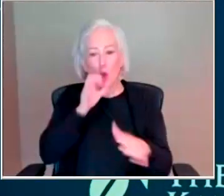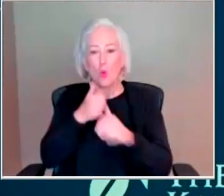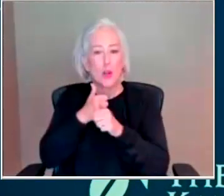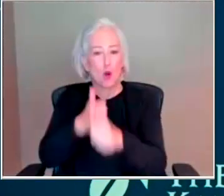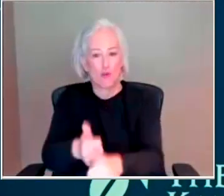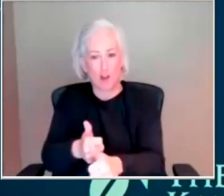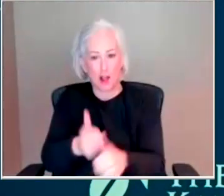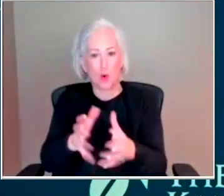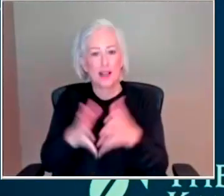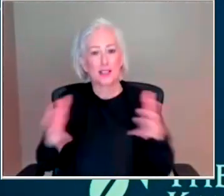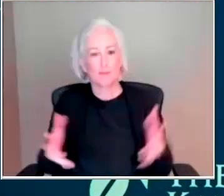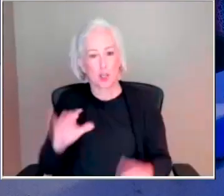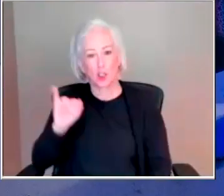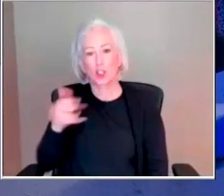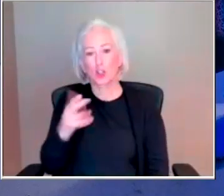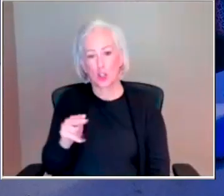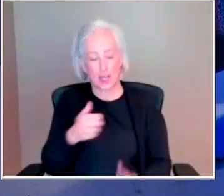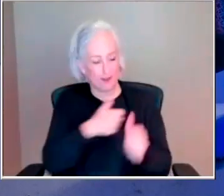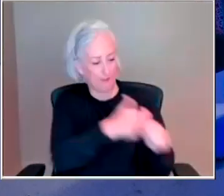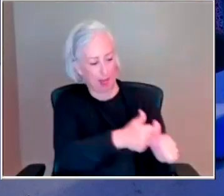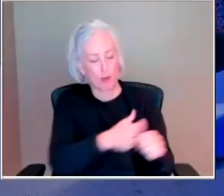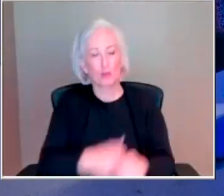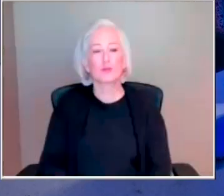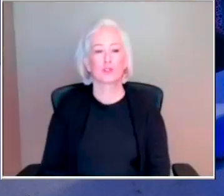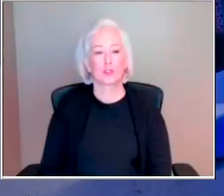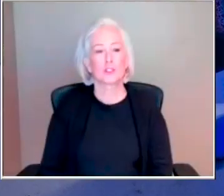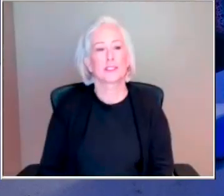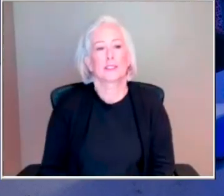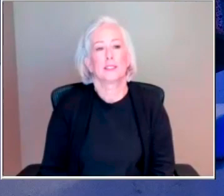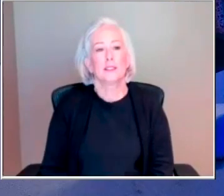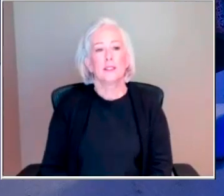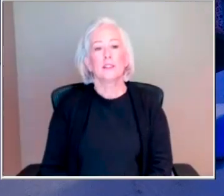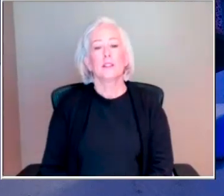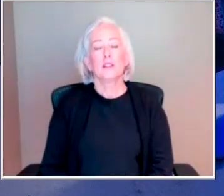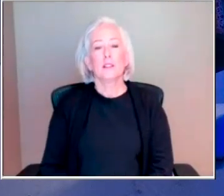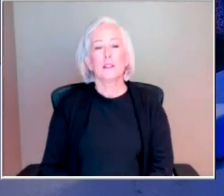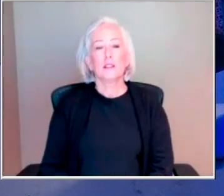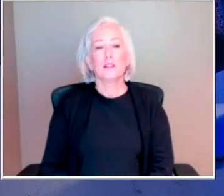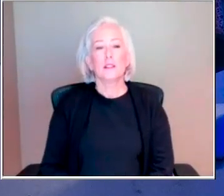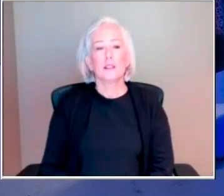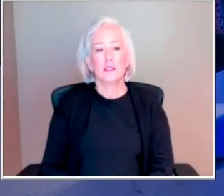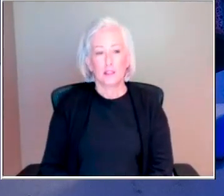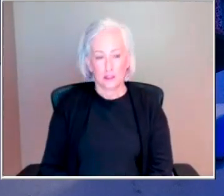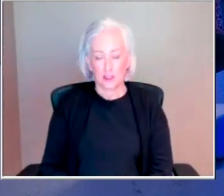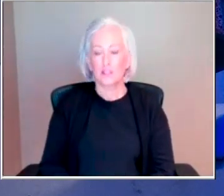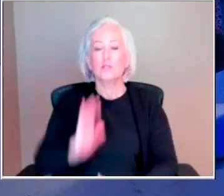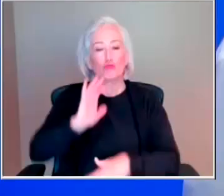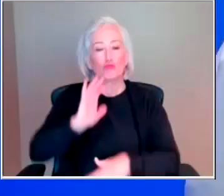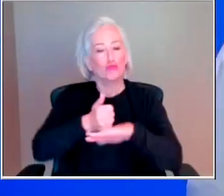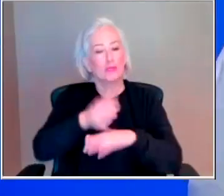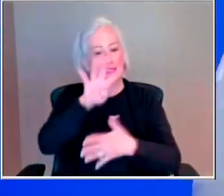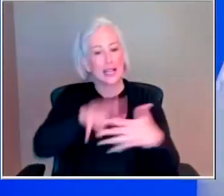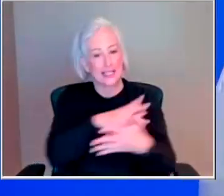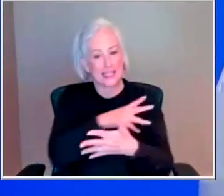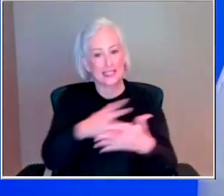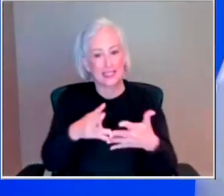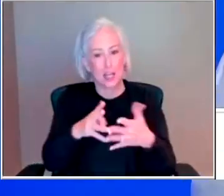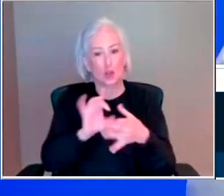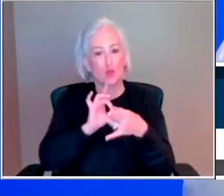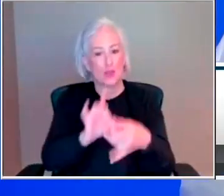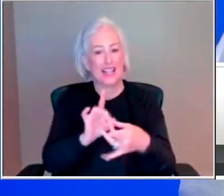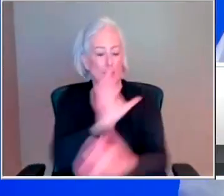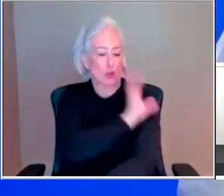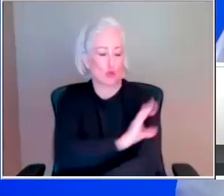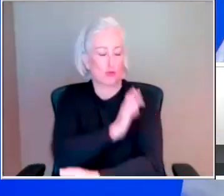in the community. Well, so she's kind of already set up on a schedule of her clinic visits,